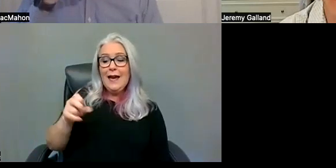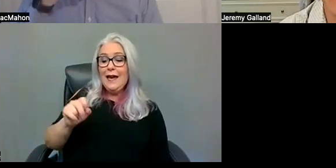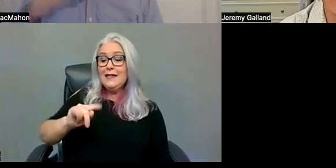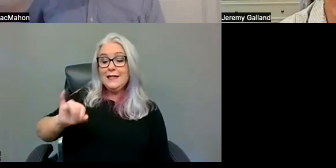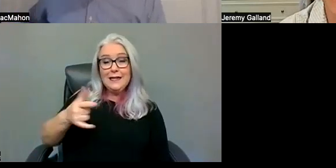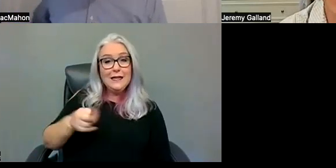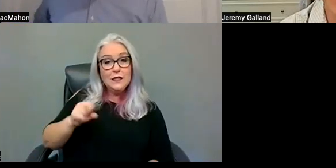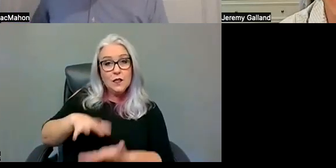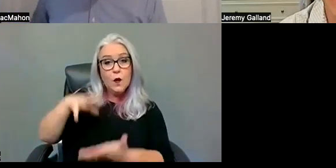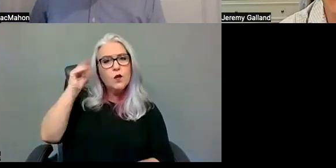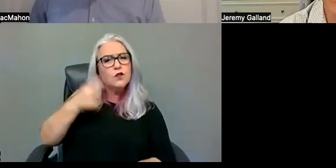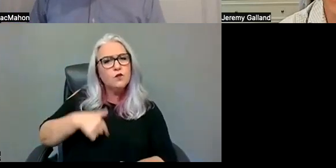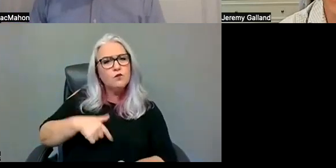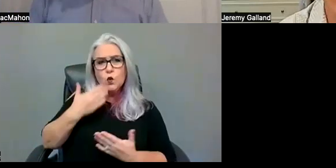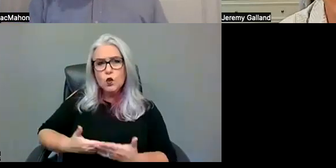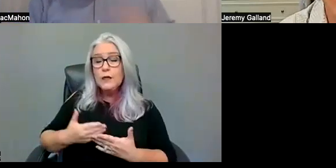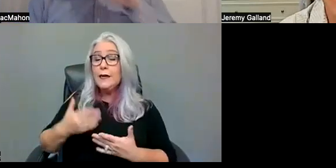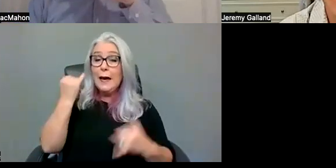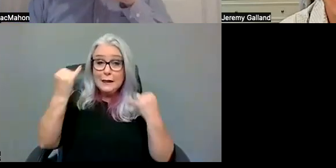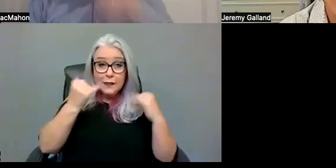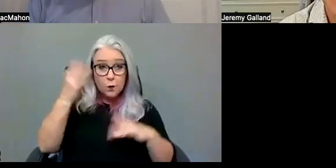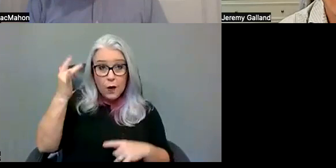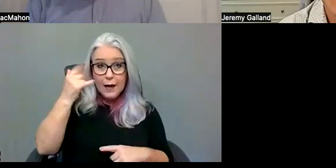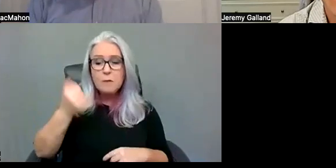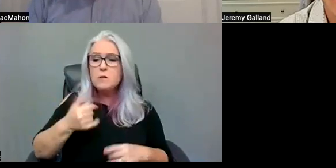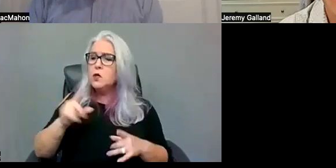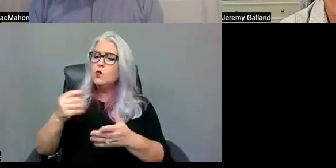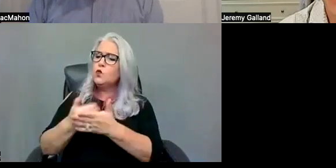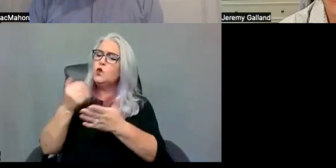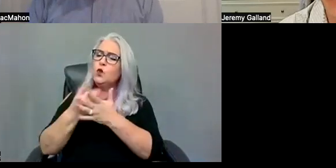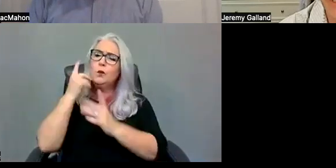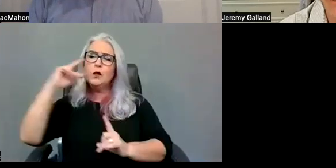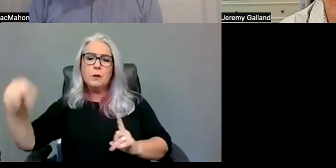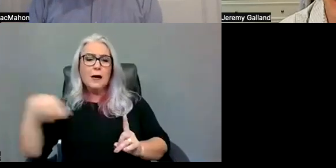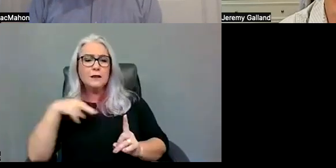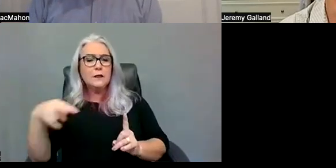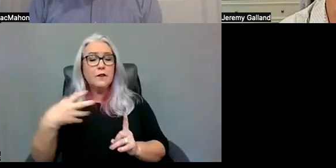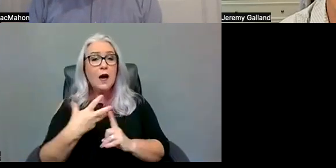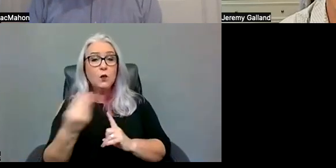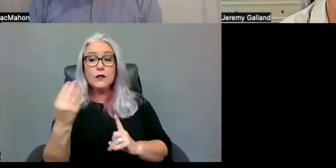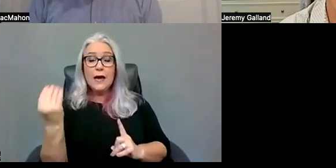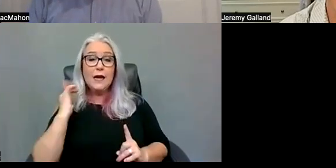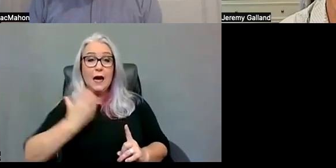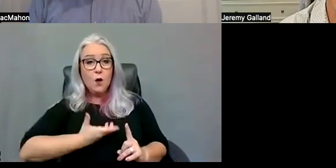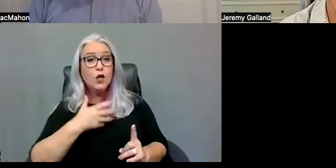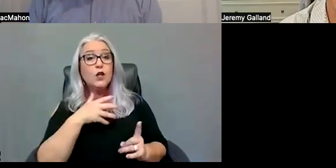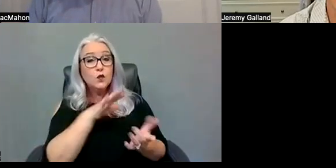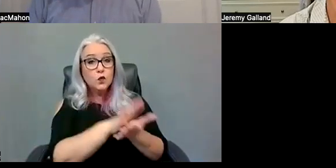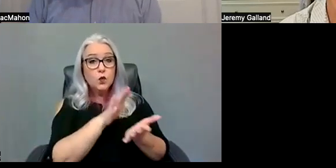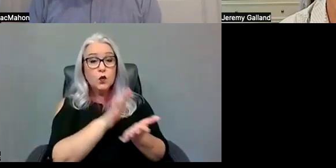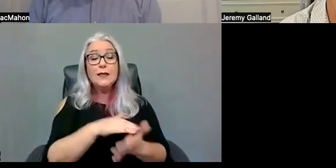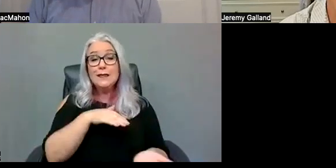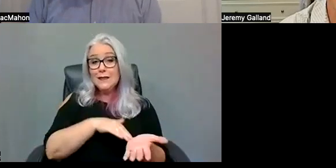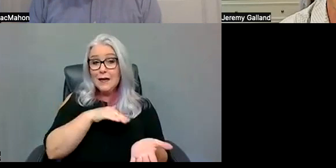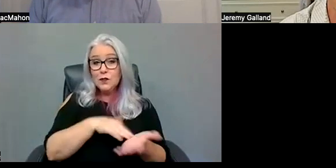and outside voice and opinion into our schools. The administration, Dr. McCaffrey, found somebody that they